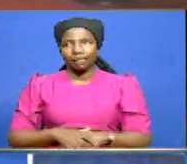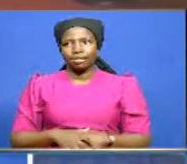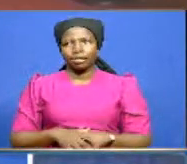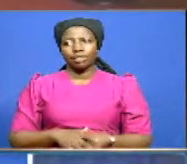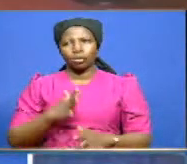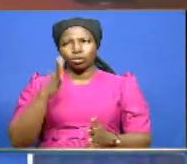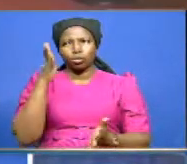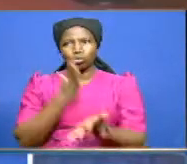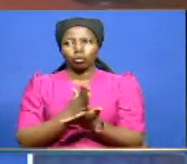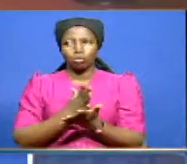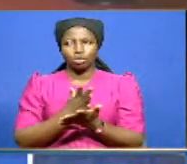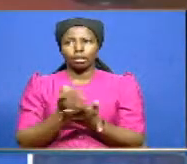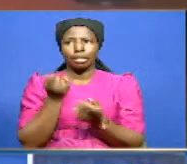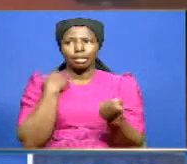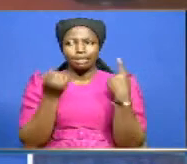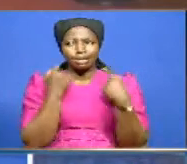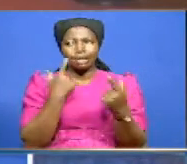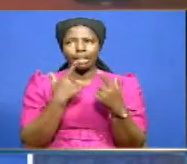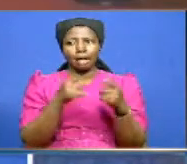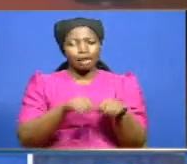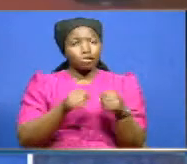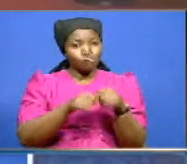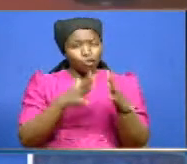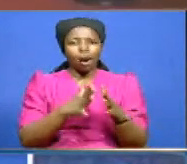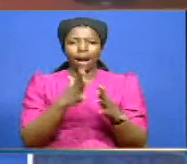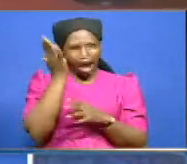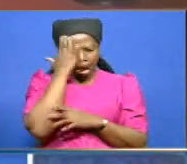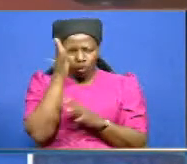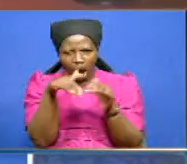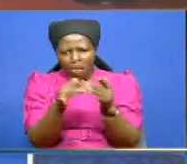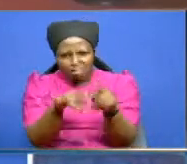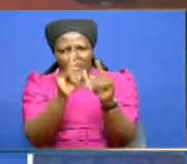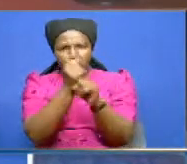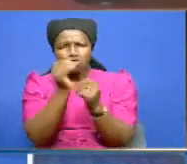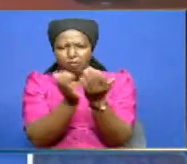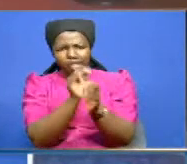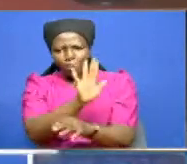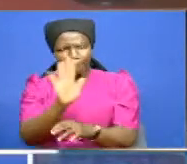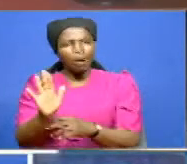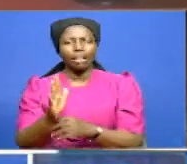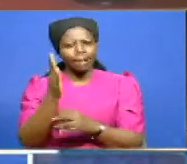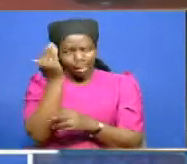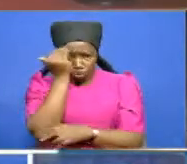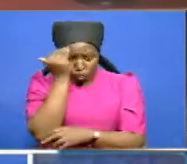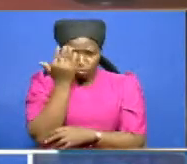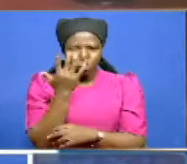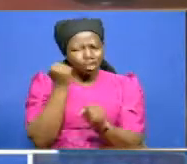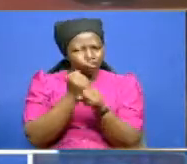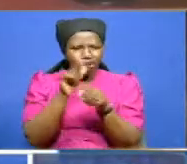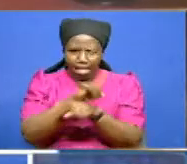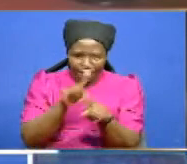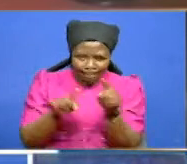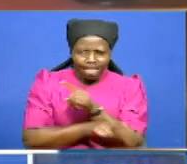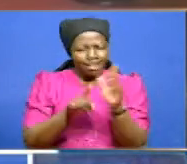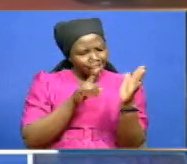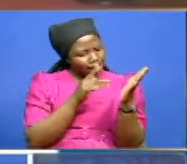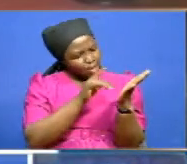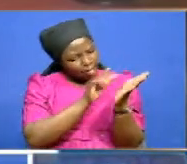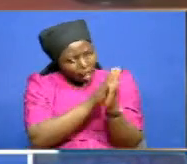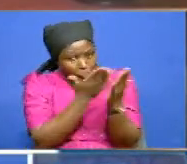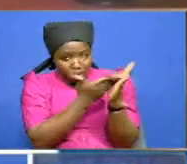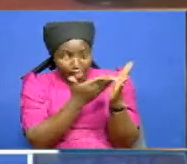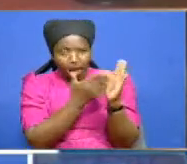tea auctioneers. I know how they do their business. And they do everything in the book to make sure